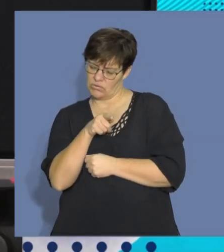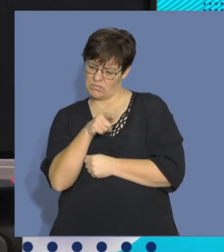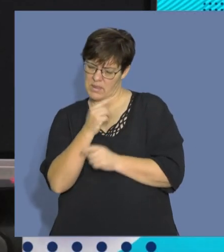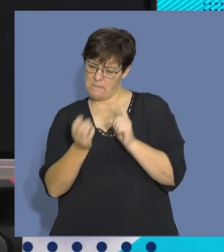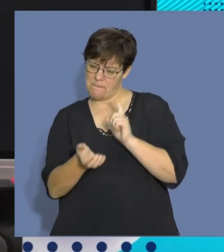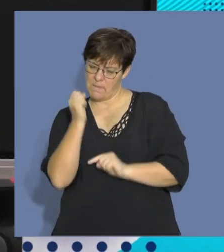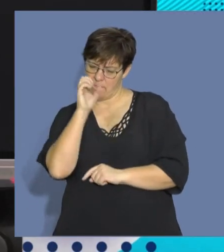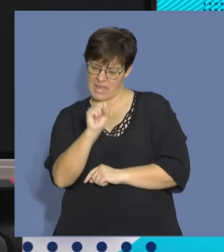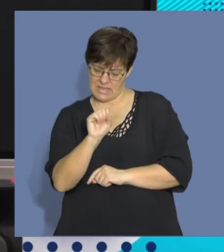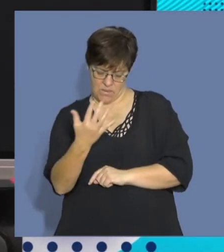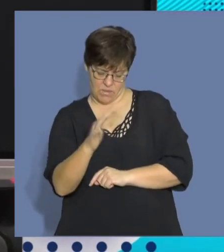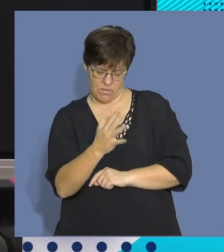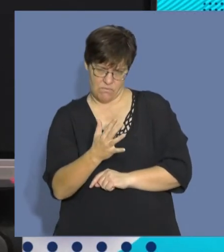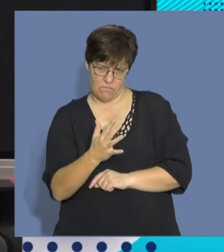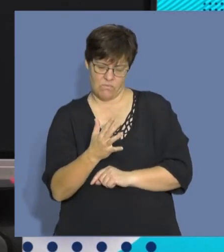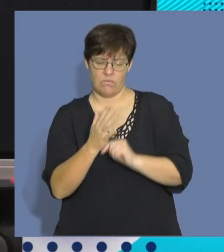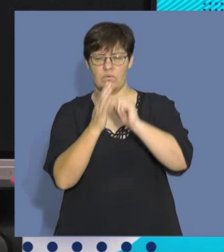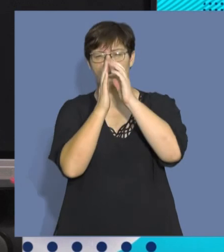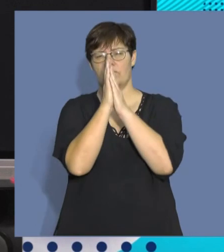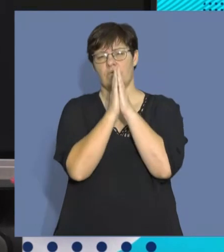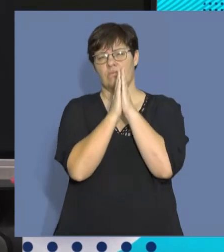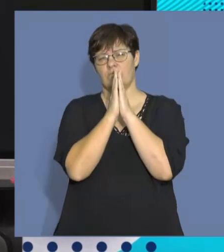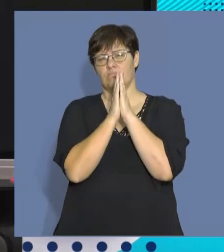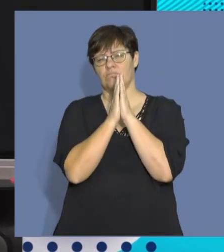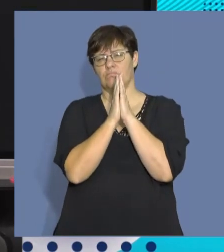use to find S?